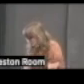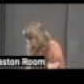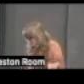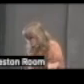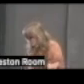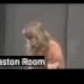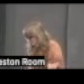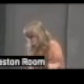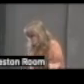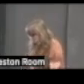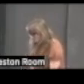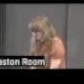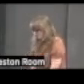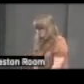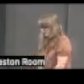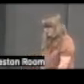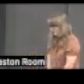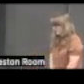captivity.